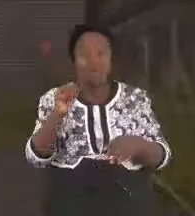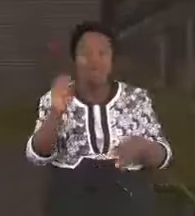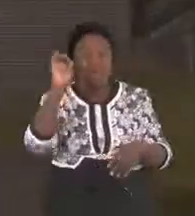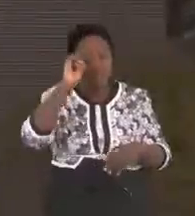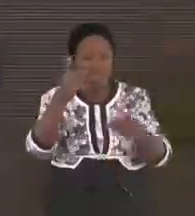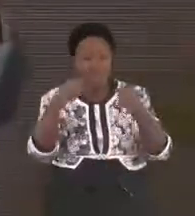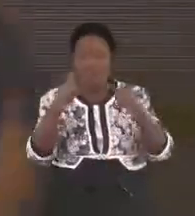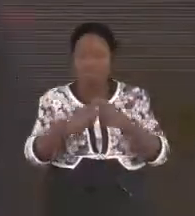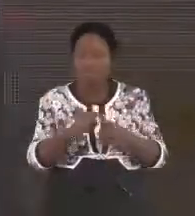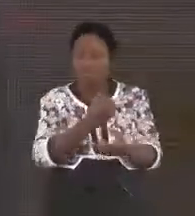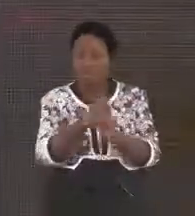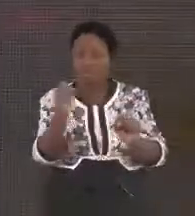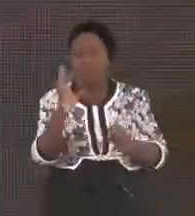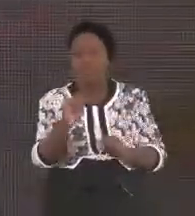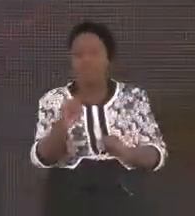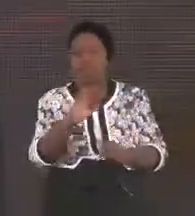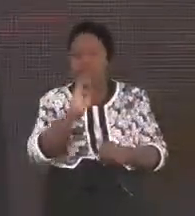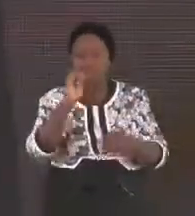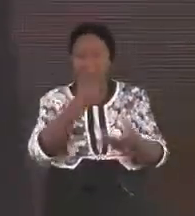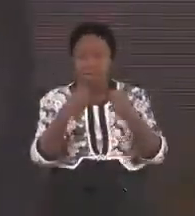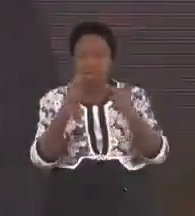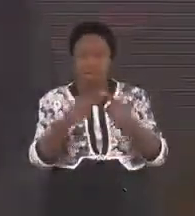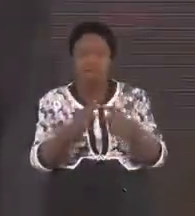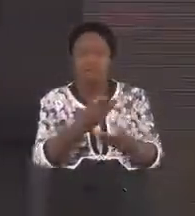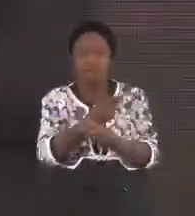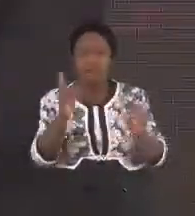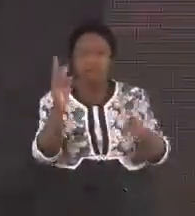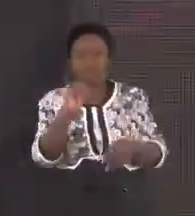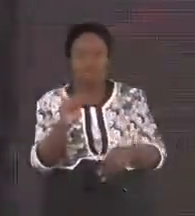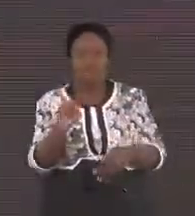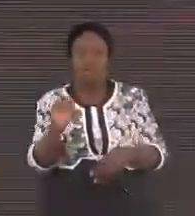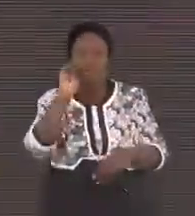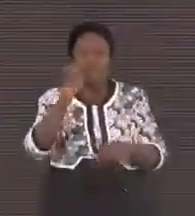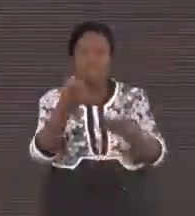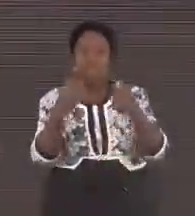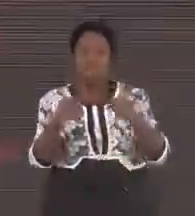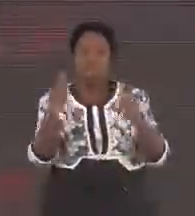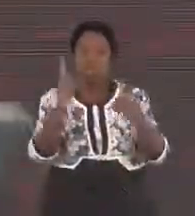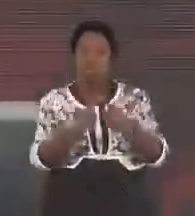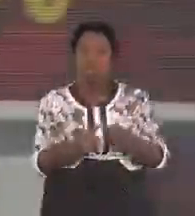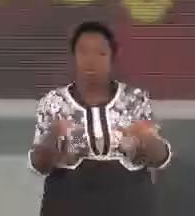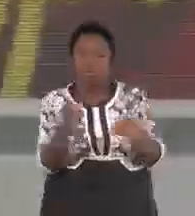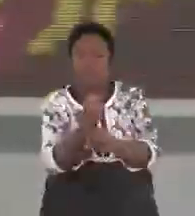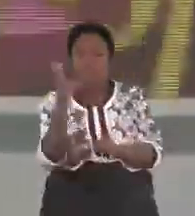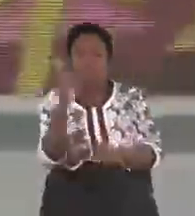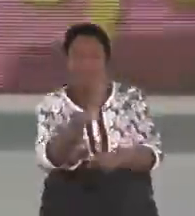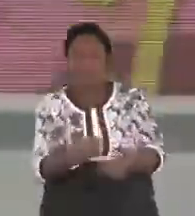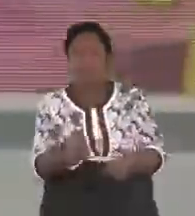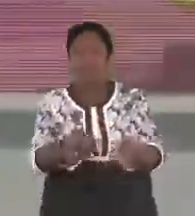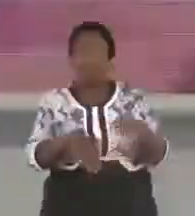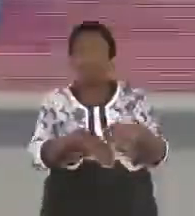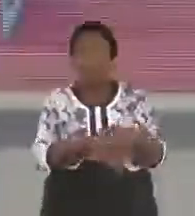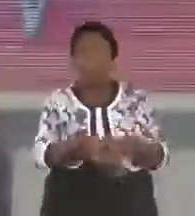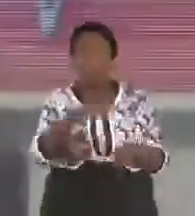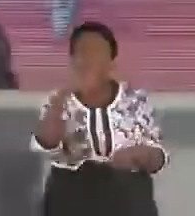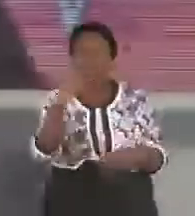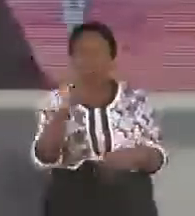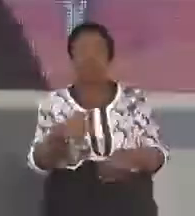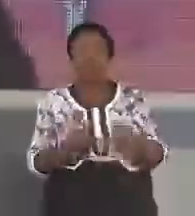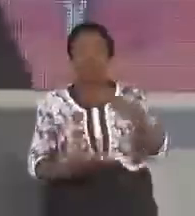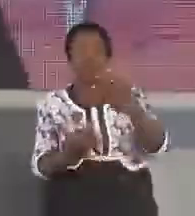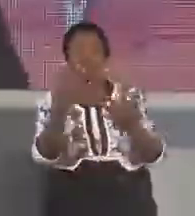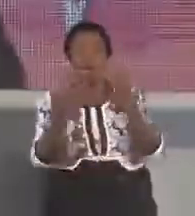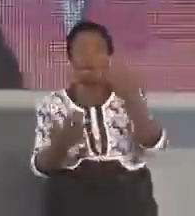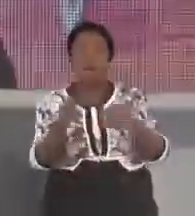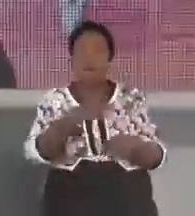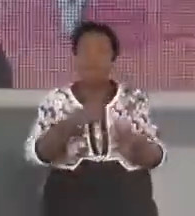rescue them. He came to save them. He came to snatch them out of the fire and to